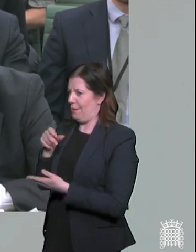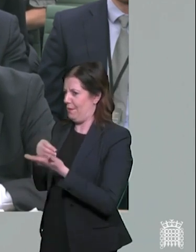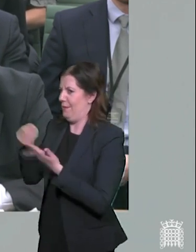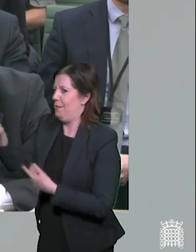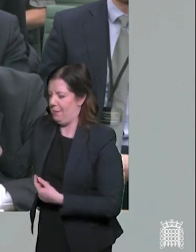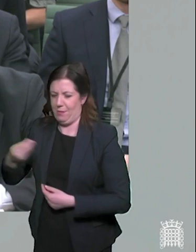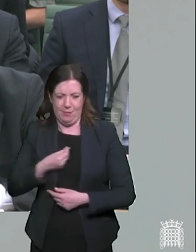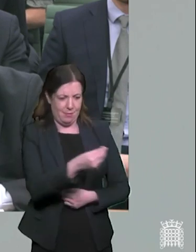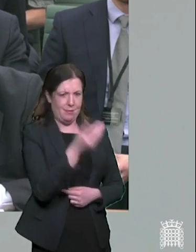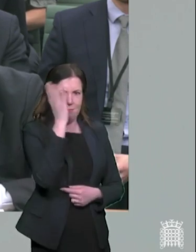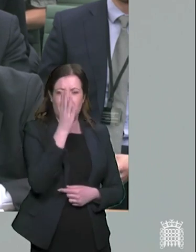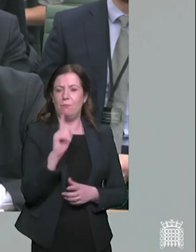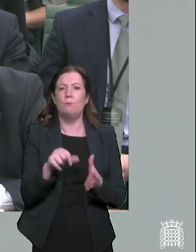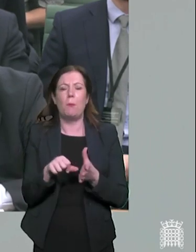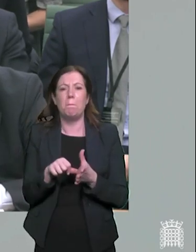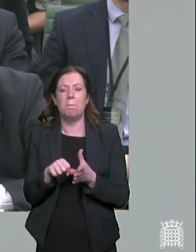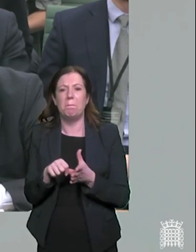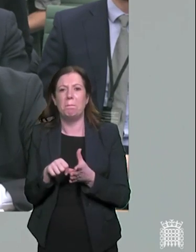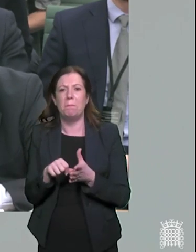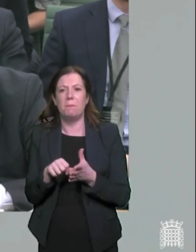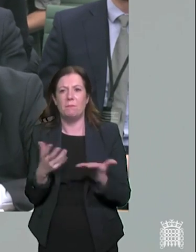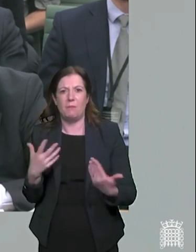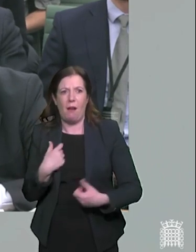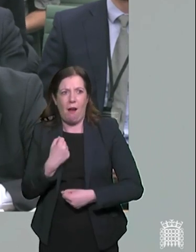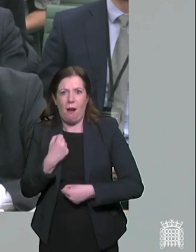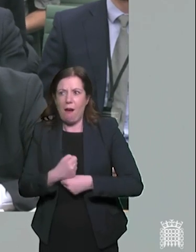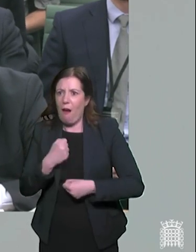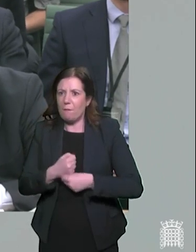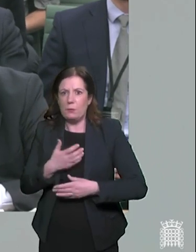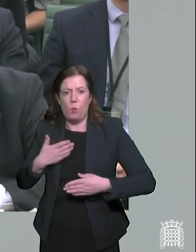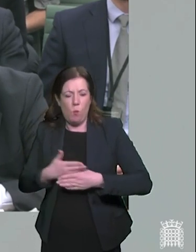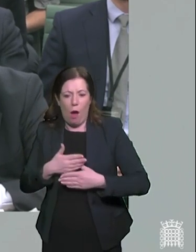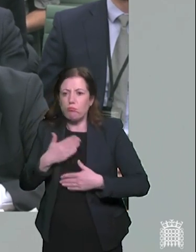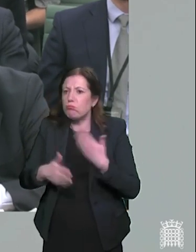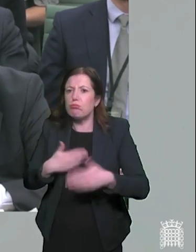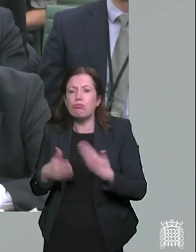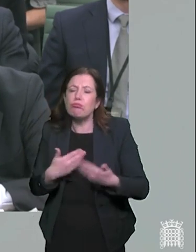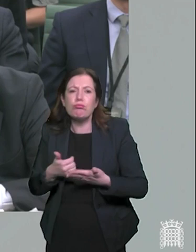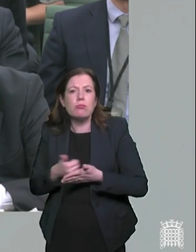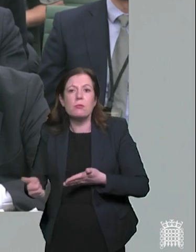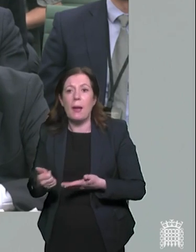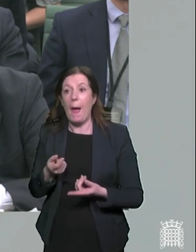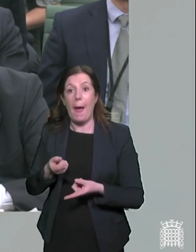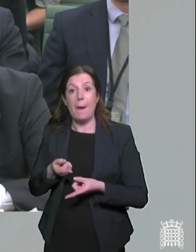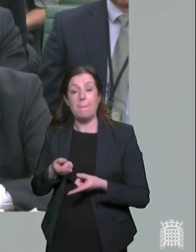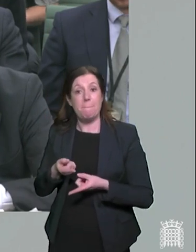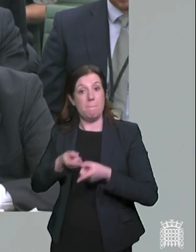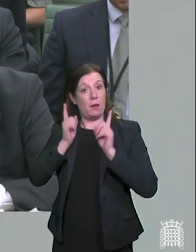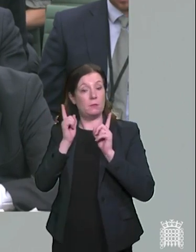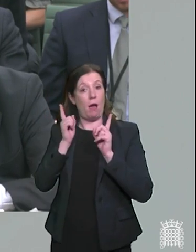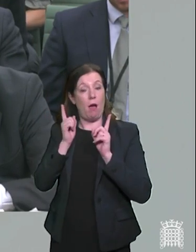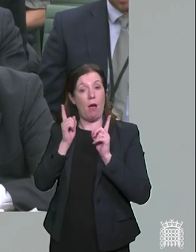we have to be absolutely realistic about how government is carried on. And if a minister cannot